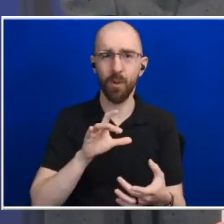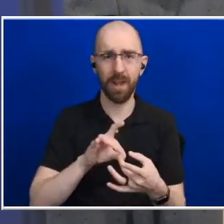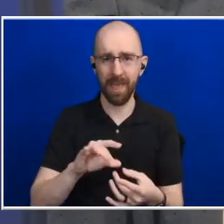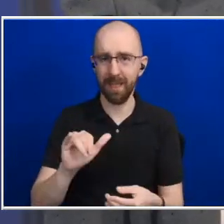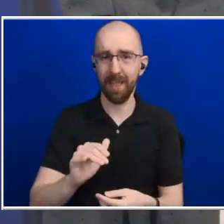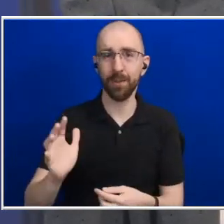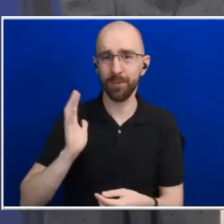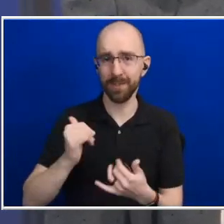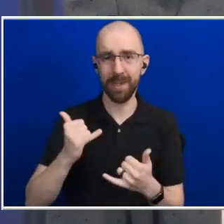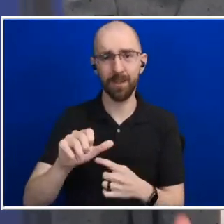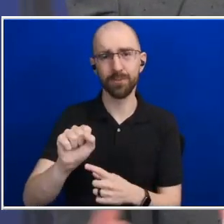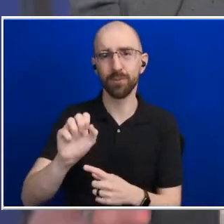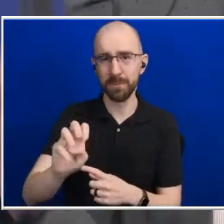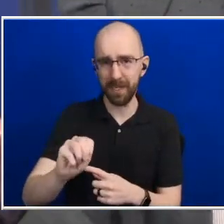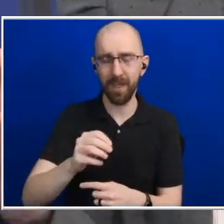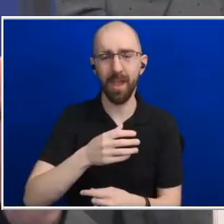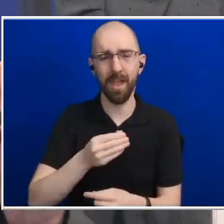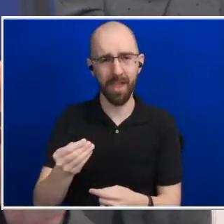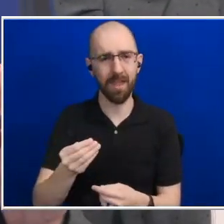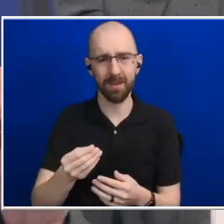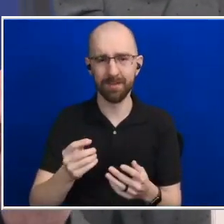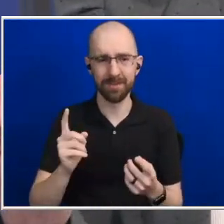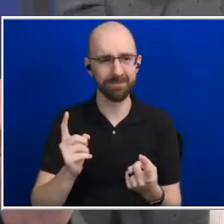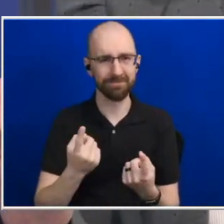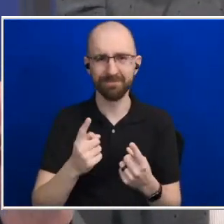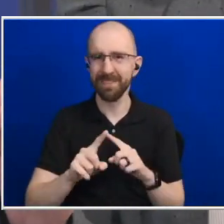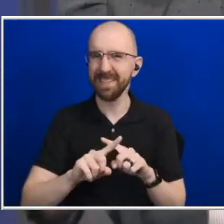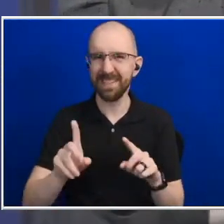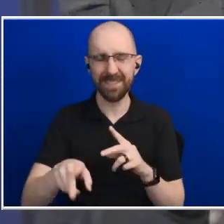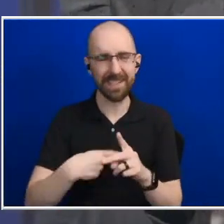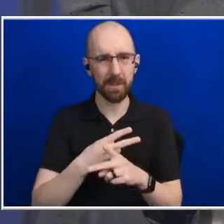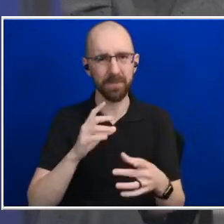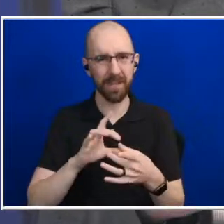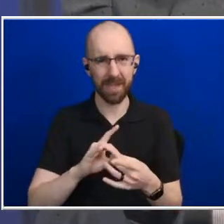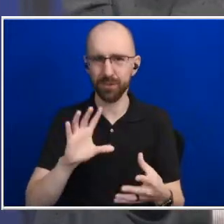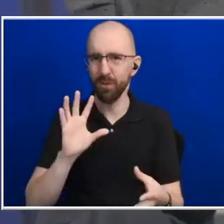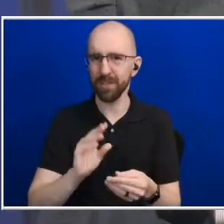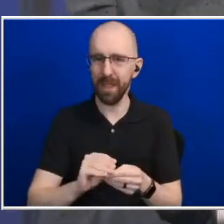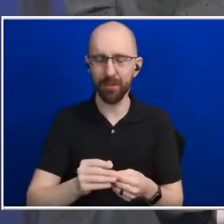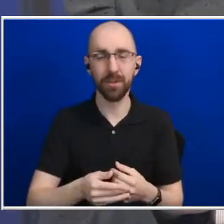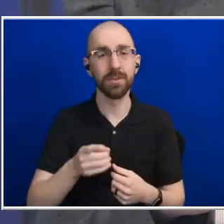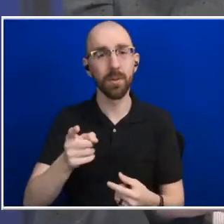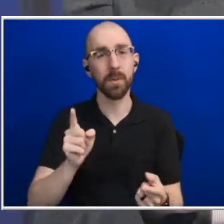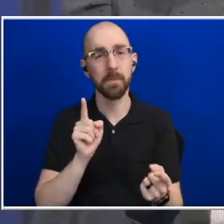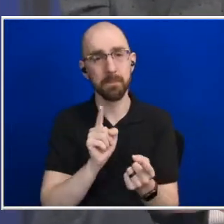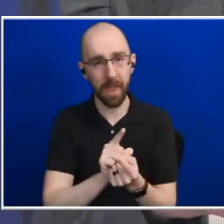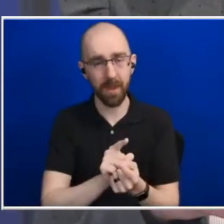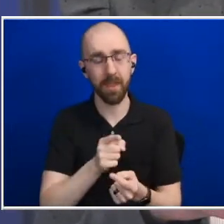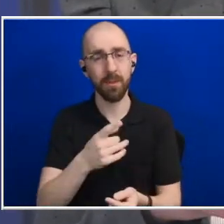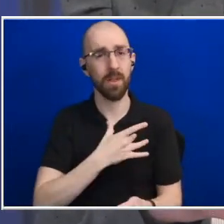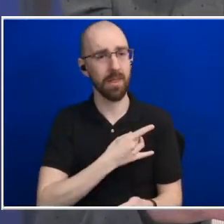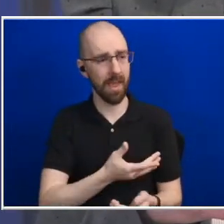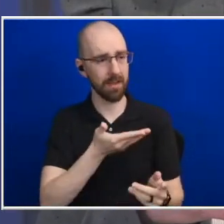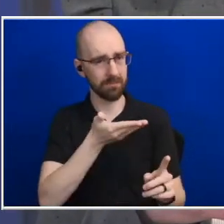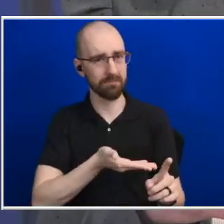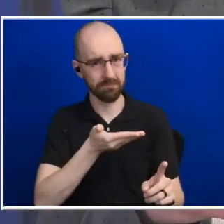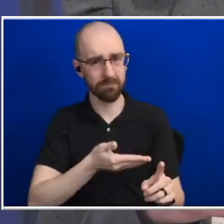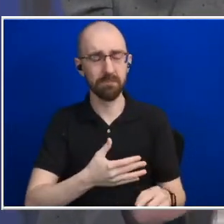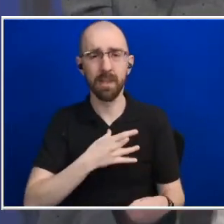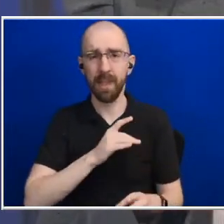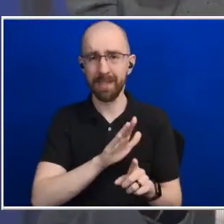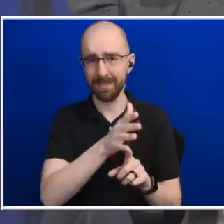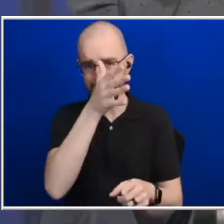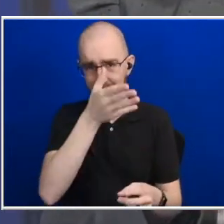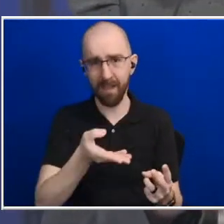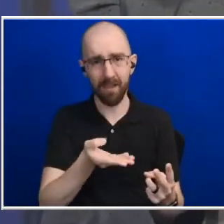media, and it's just a different connection altogether. So you meet, you like the kid, you like his dad, and then